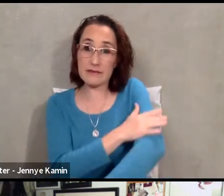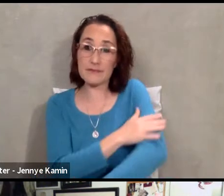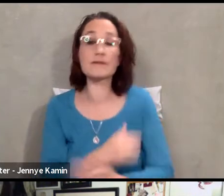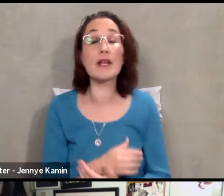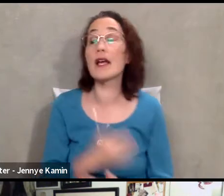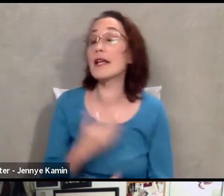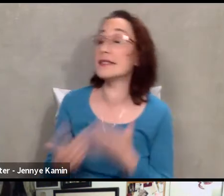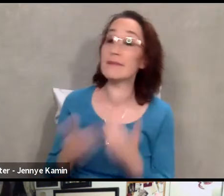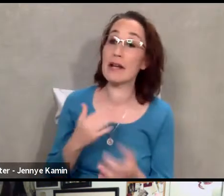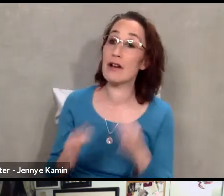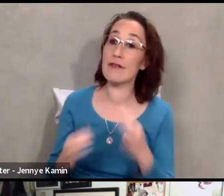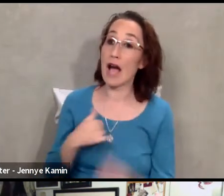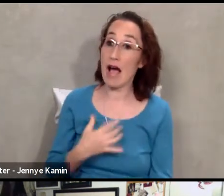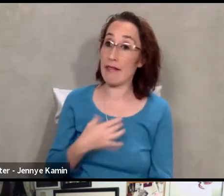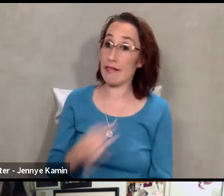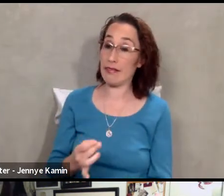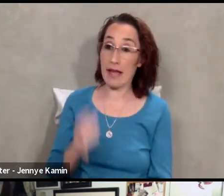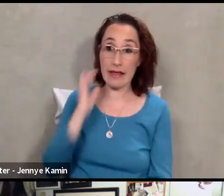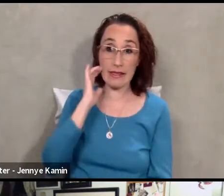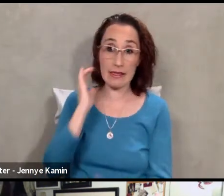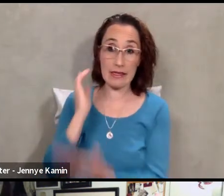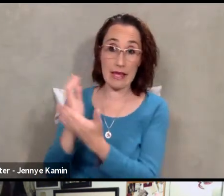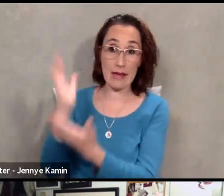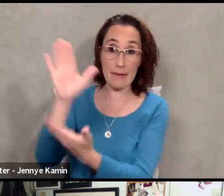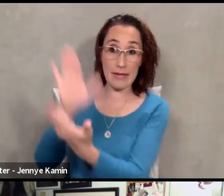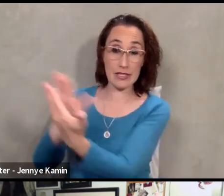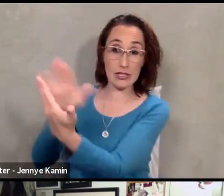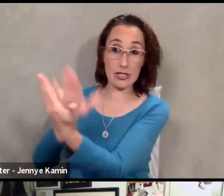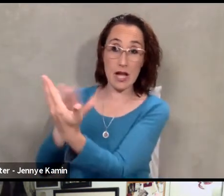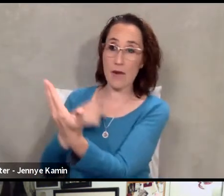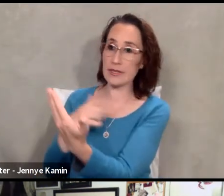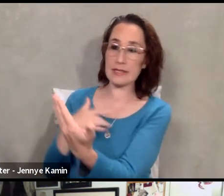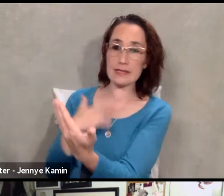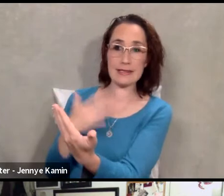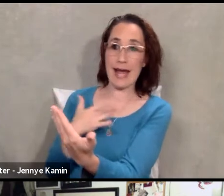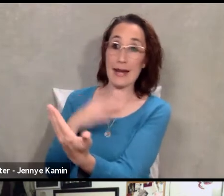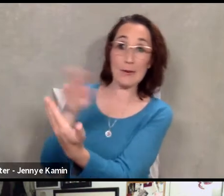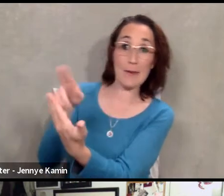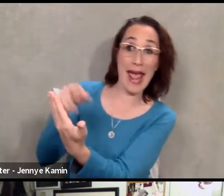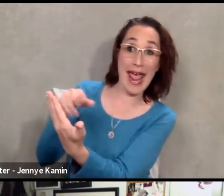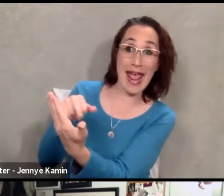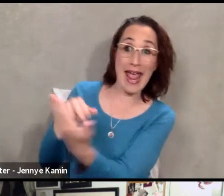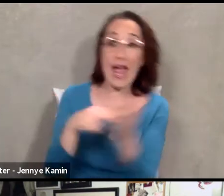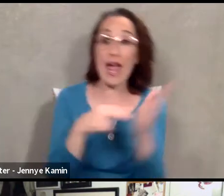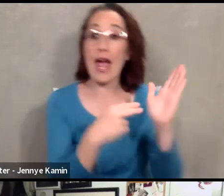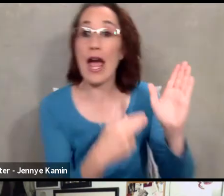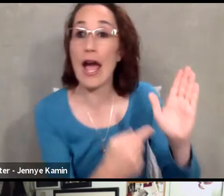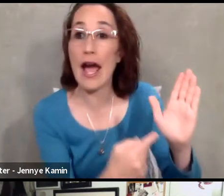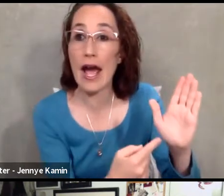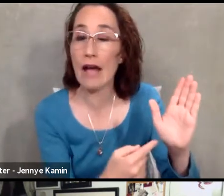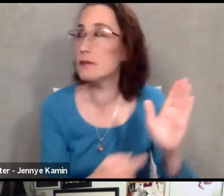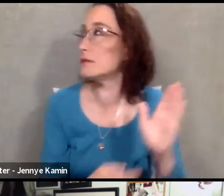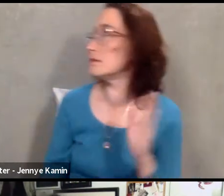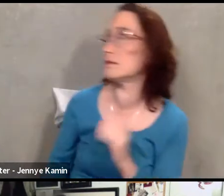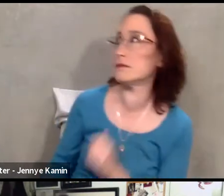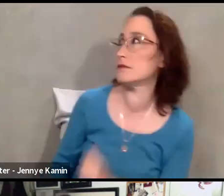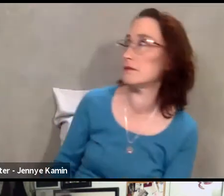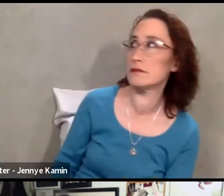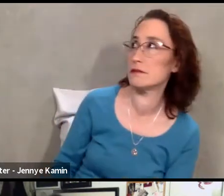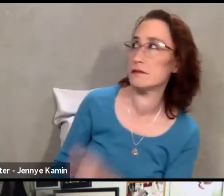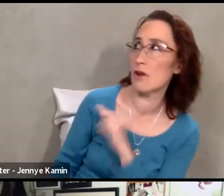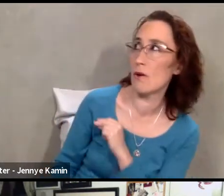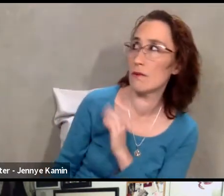lot, that I would come up with an image that I was so excited to paint, but the person I was working with was like, no, that's